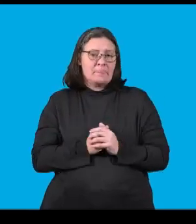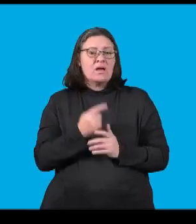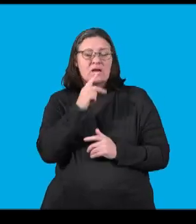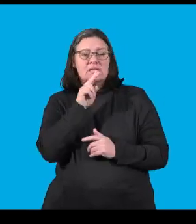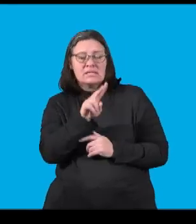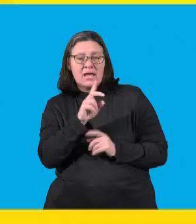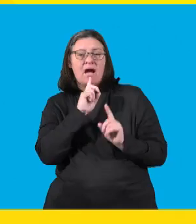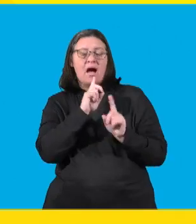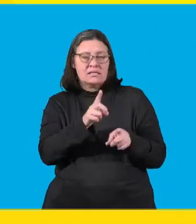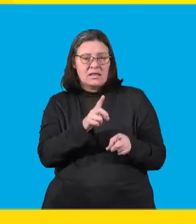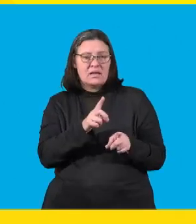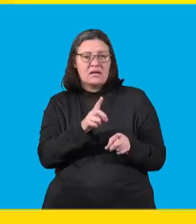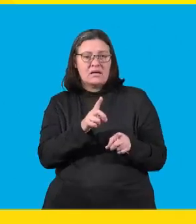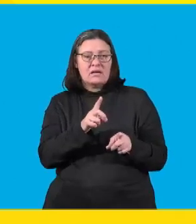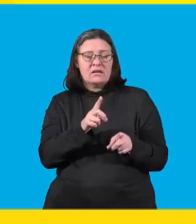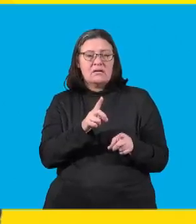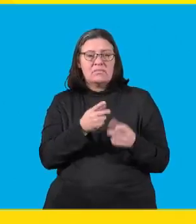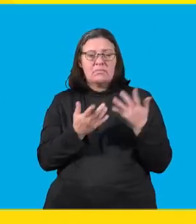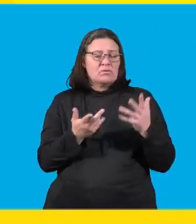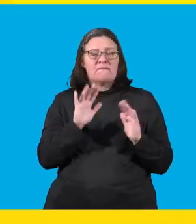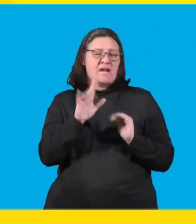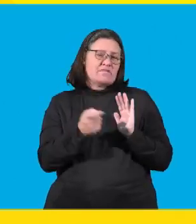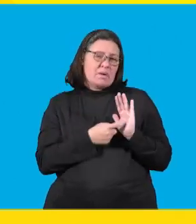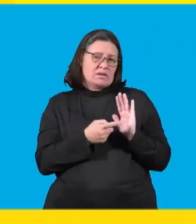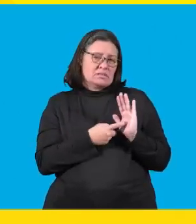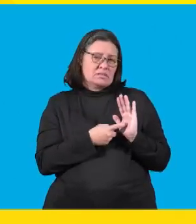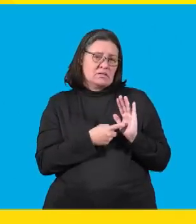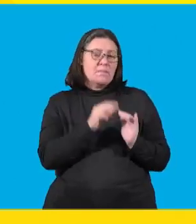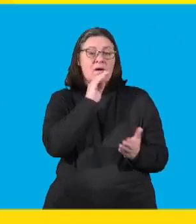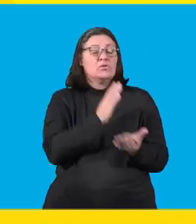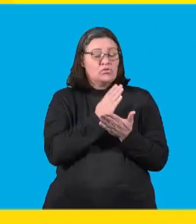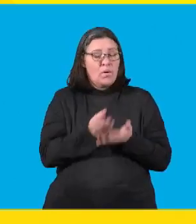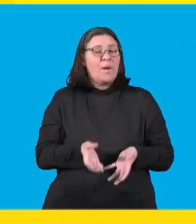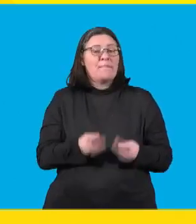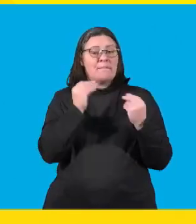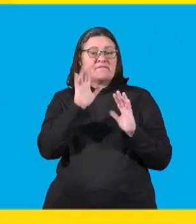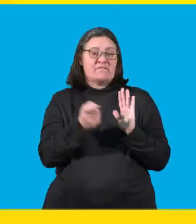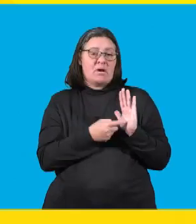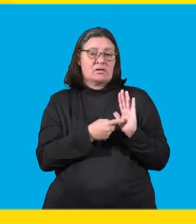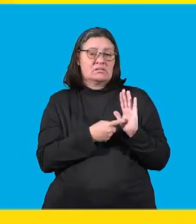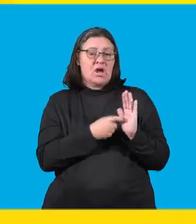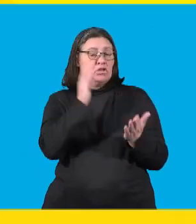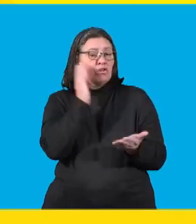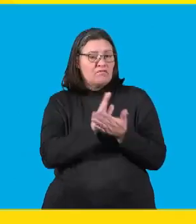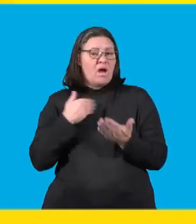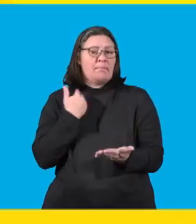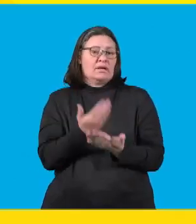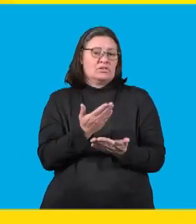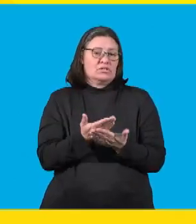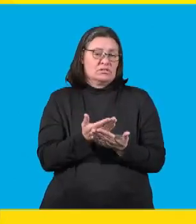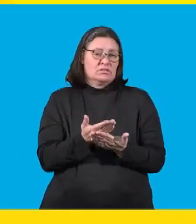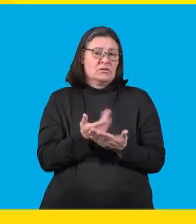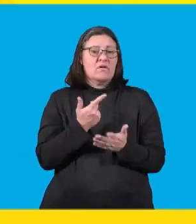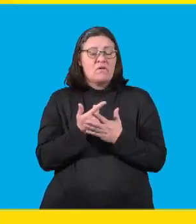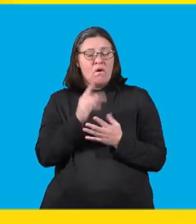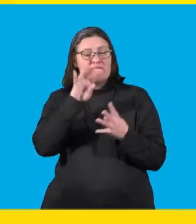a quick way that you can see that your answer for first principles, which is usually about 5 marks, make sure that you get those 5 marks. It's just a straightforward